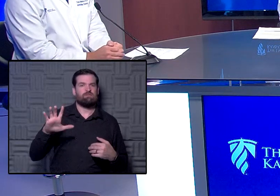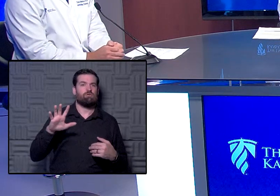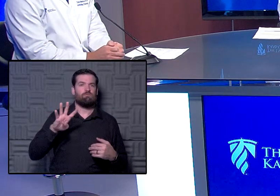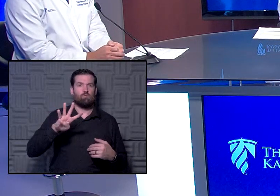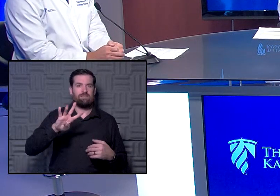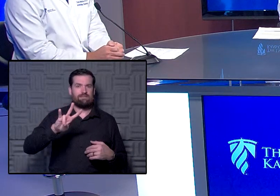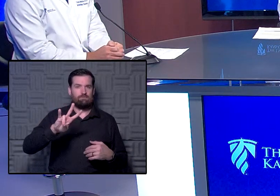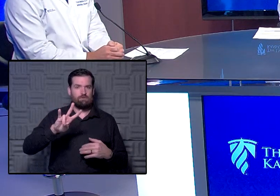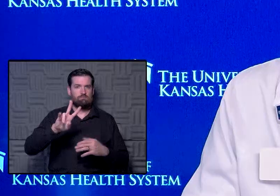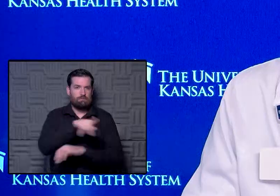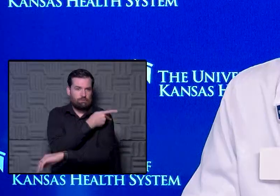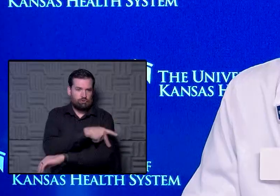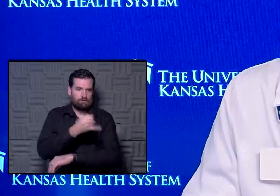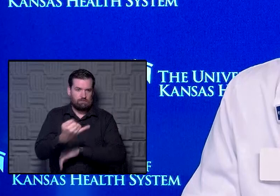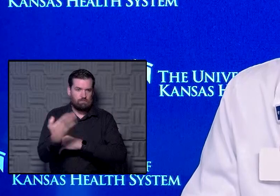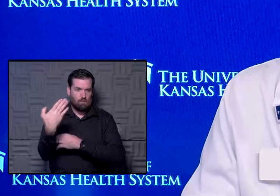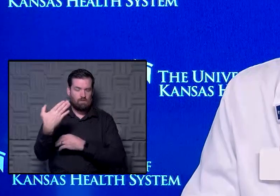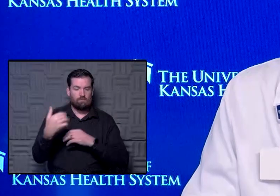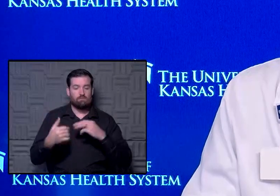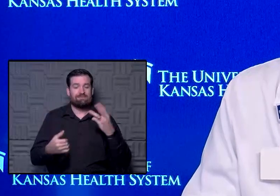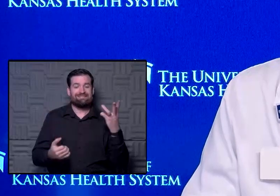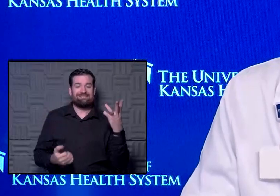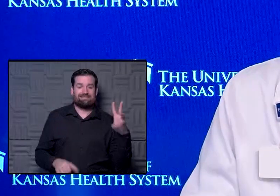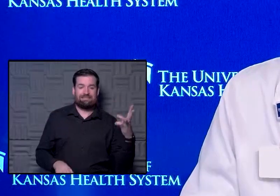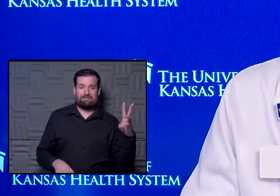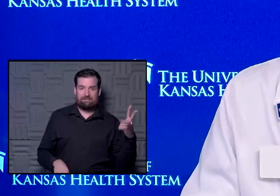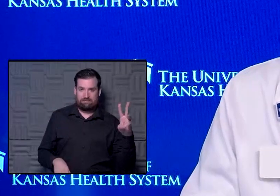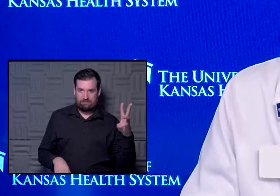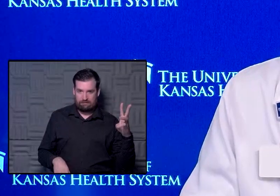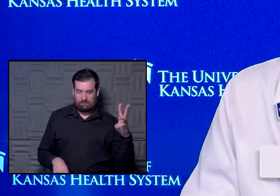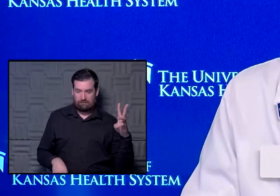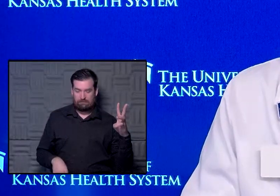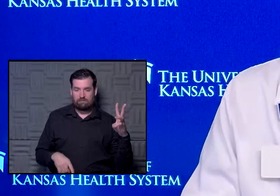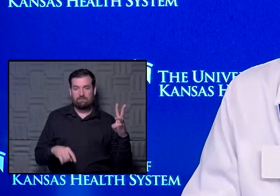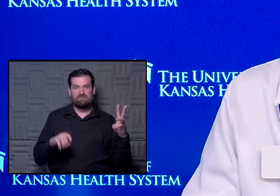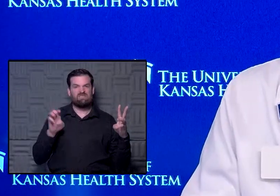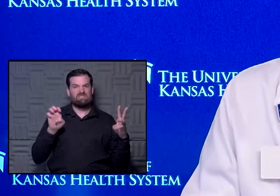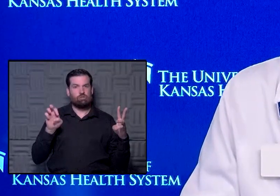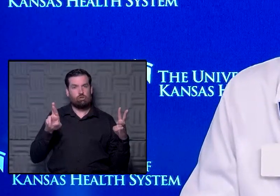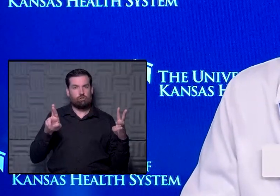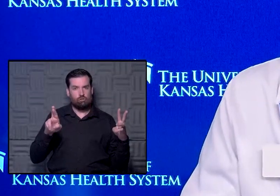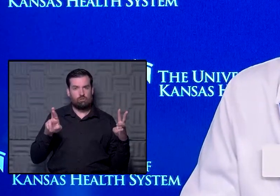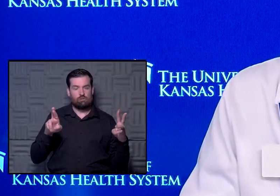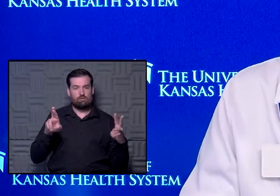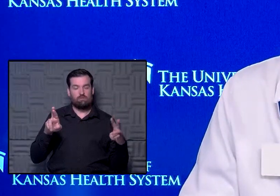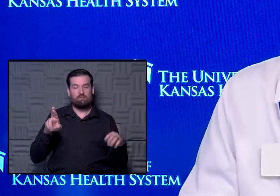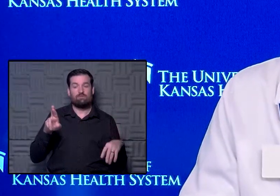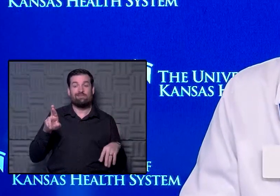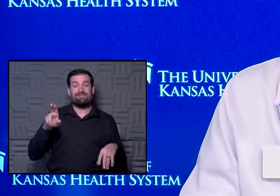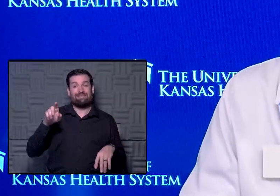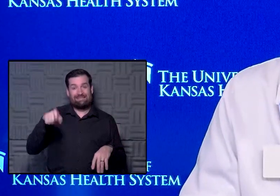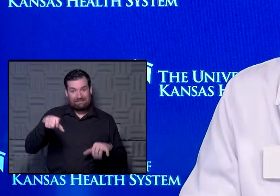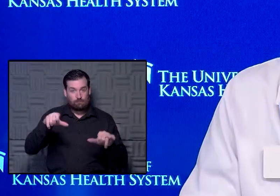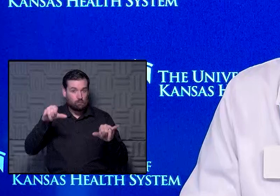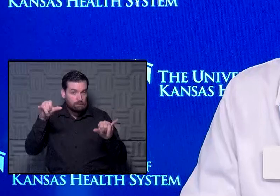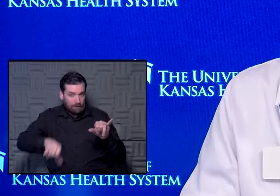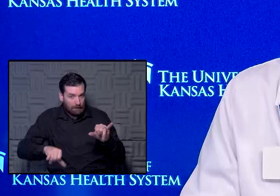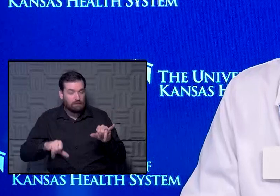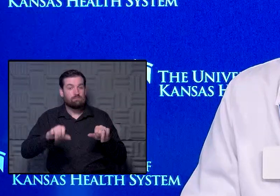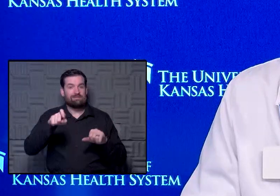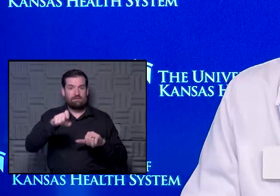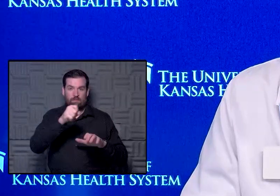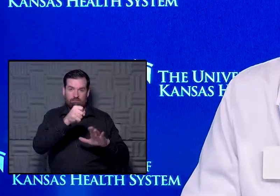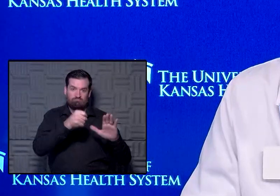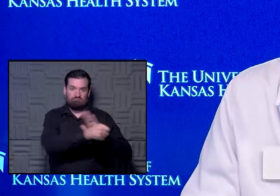patients in our hospital this morning. 16 of them are in the emergency department, needing to be staying in the hospital, right, needing to be